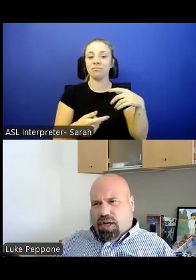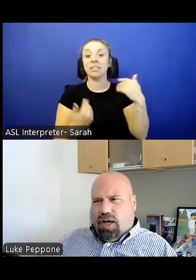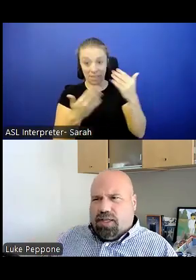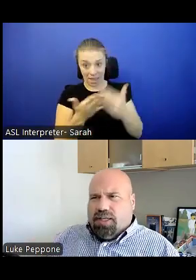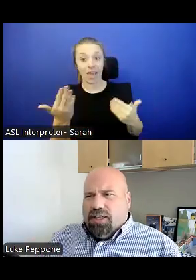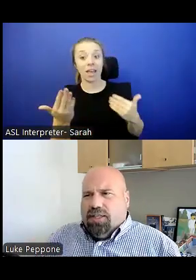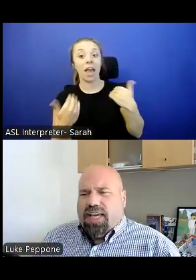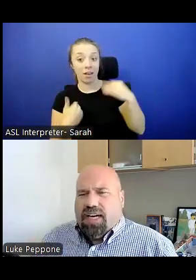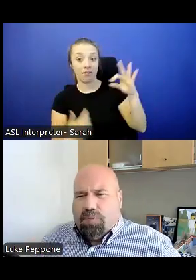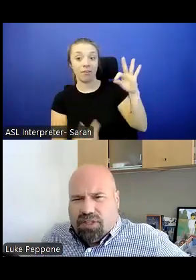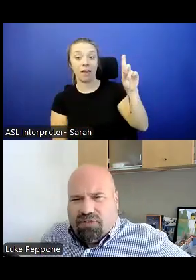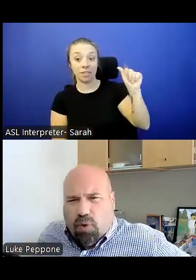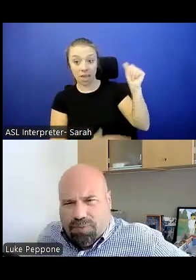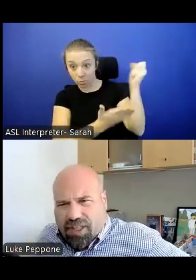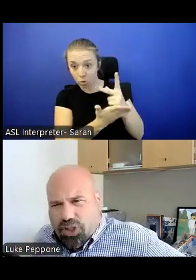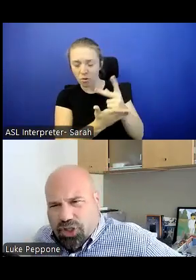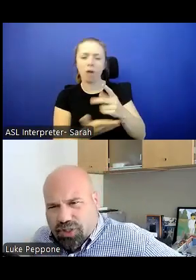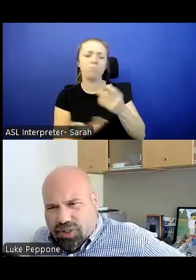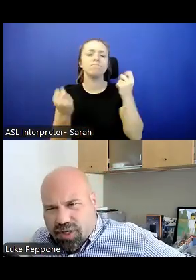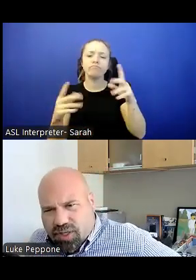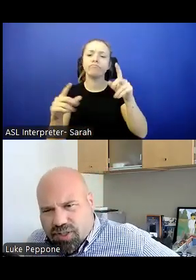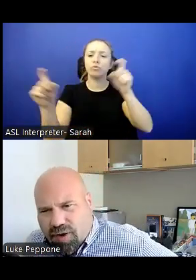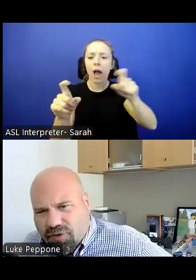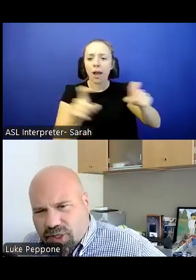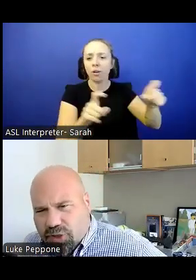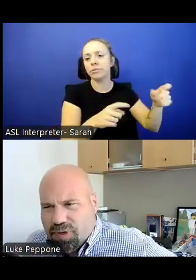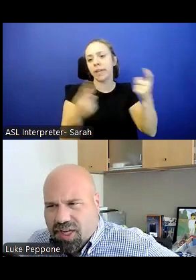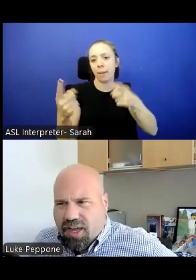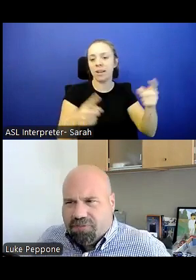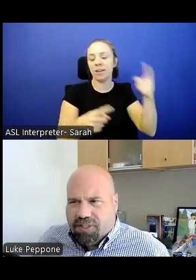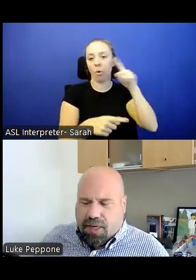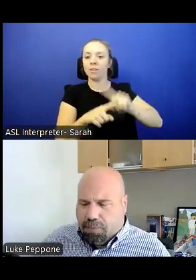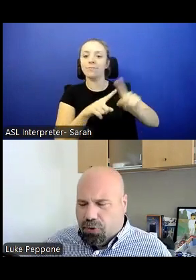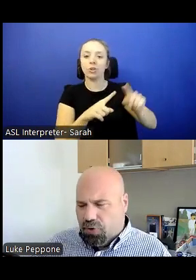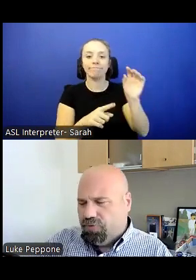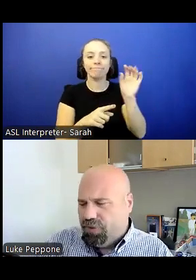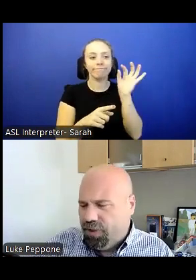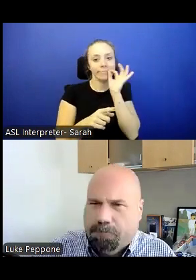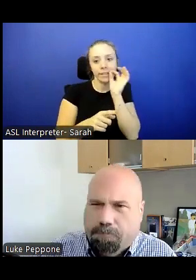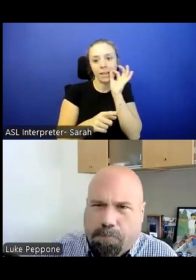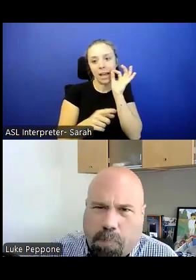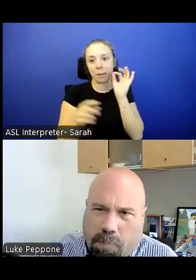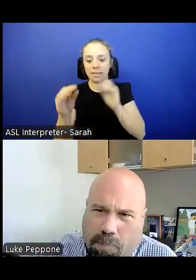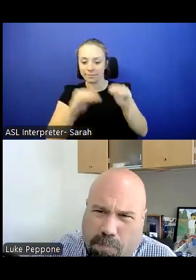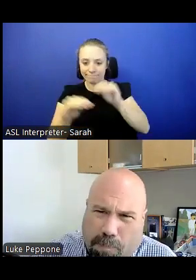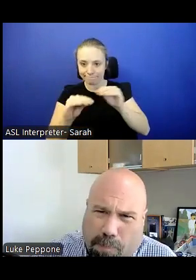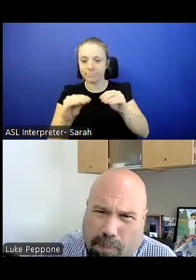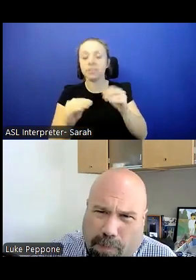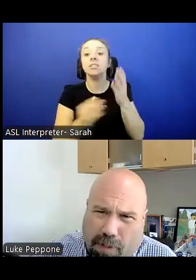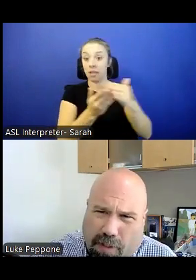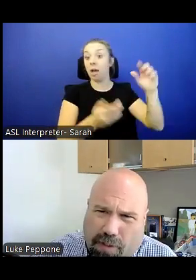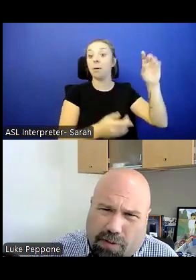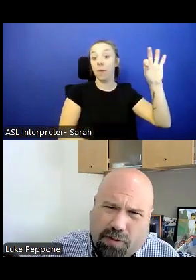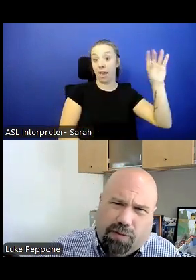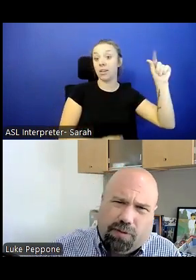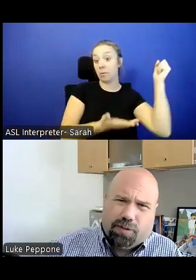other cannabis formulations, some of which will be FDA approved.